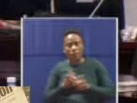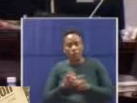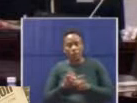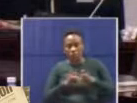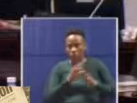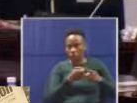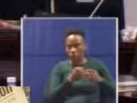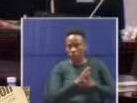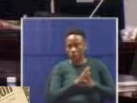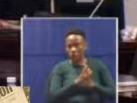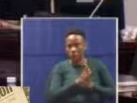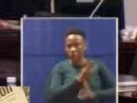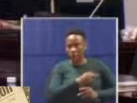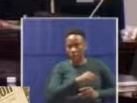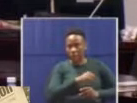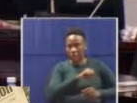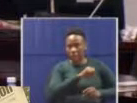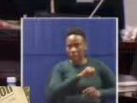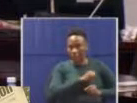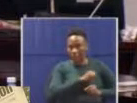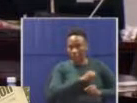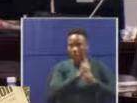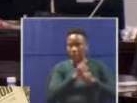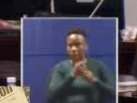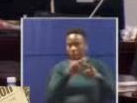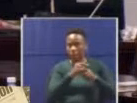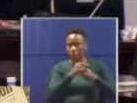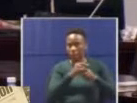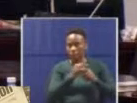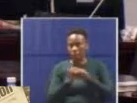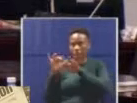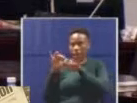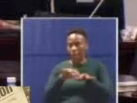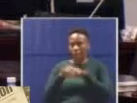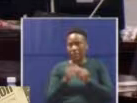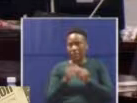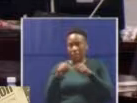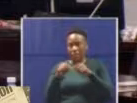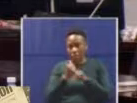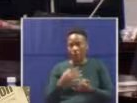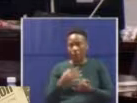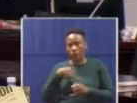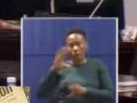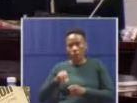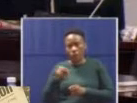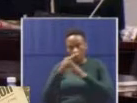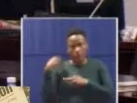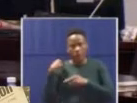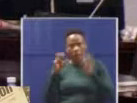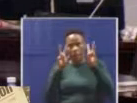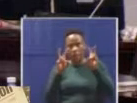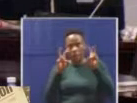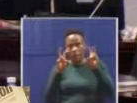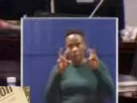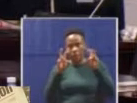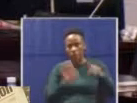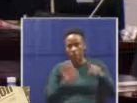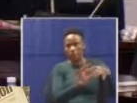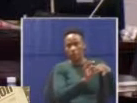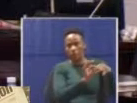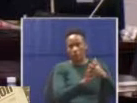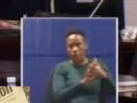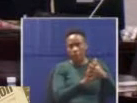floods earlier this year. I was going to ask you, Honourable Minister, about the issue relating to criminal justice and the criminal syndicates